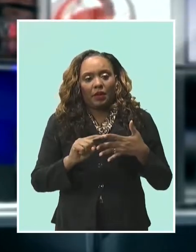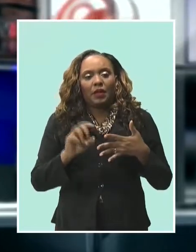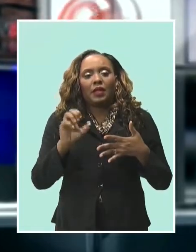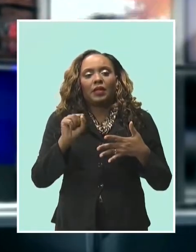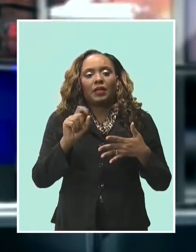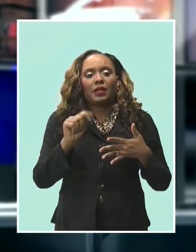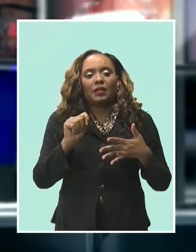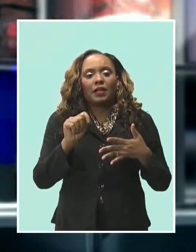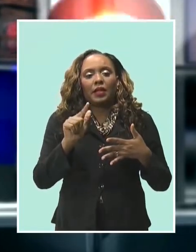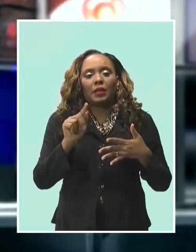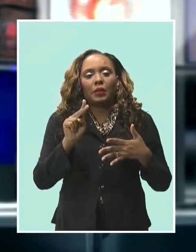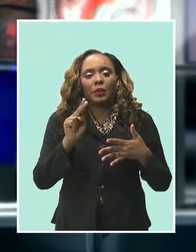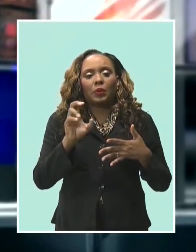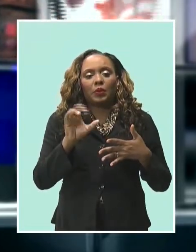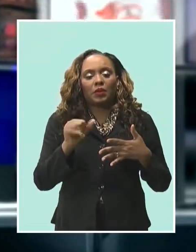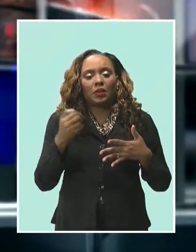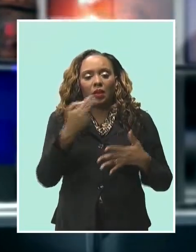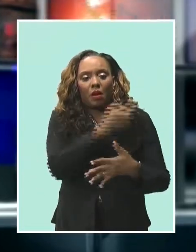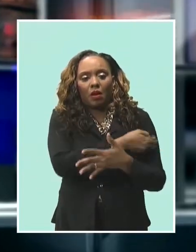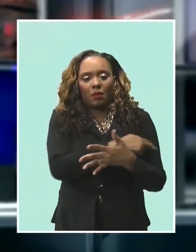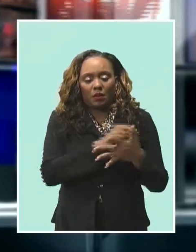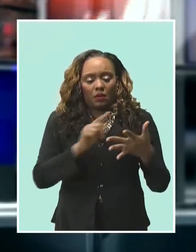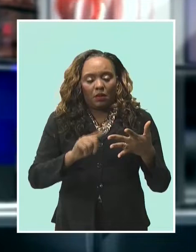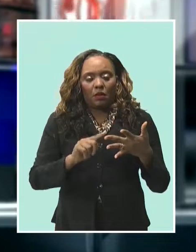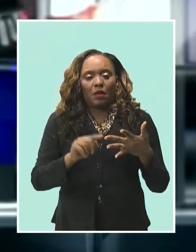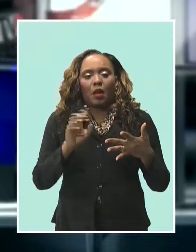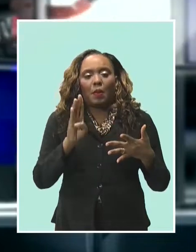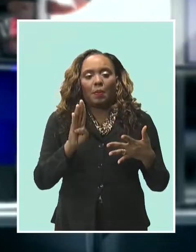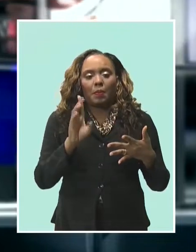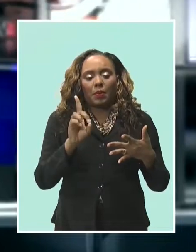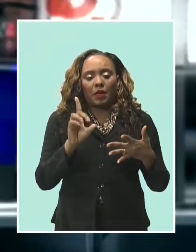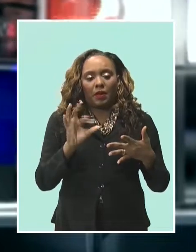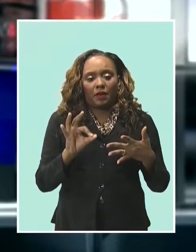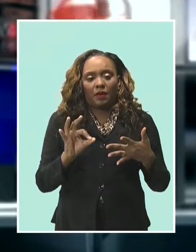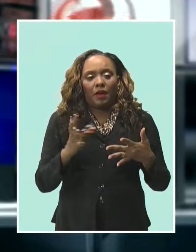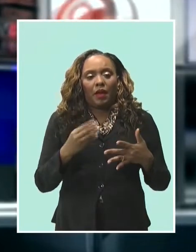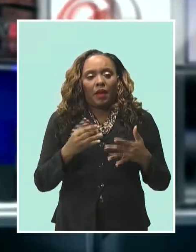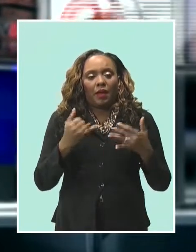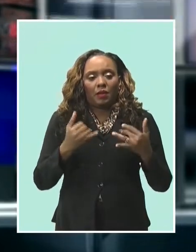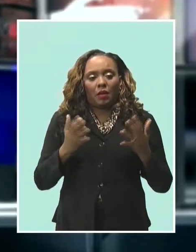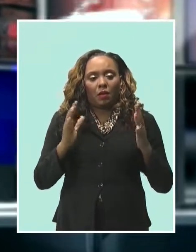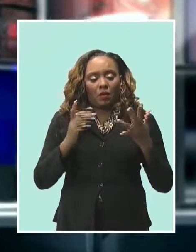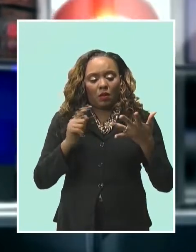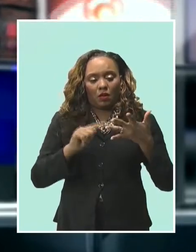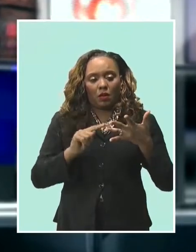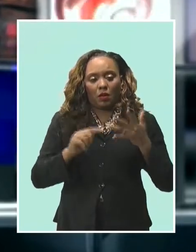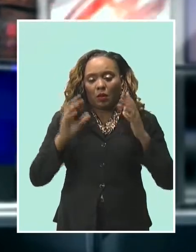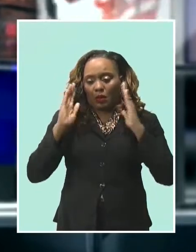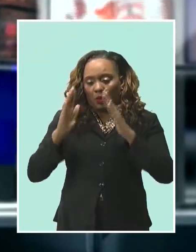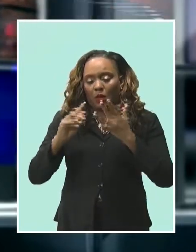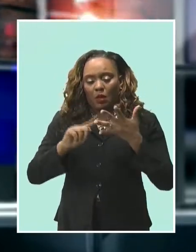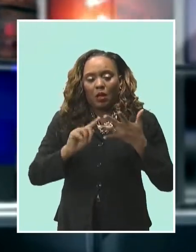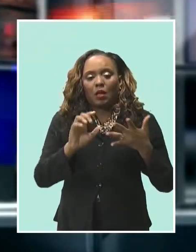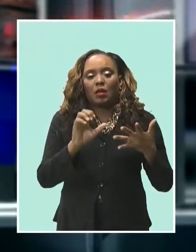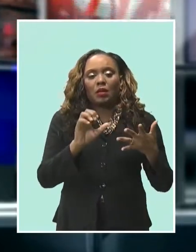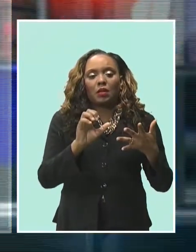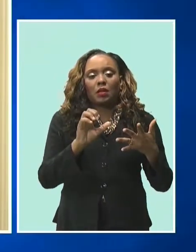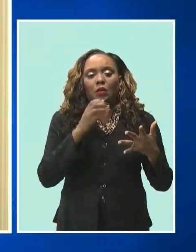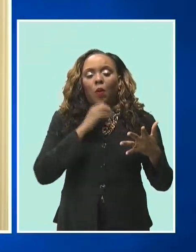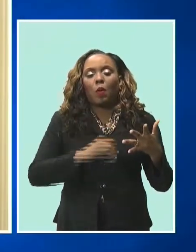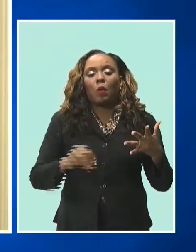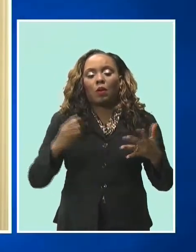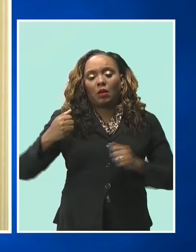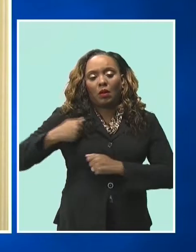Barbados Defence Force at Paragon are all ready. And attention is now on the old naval base in St. Lucie.